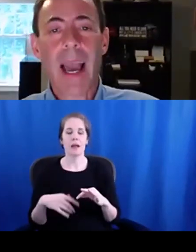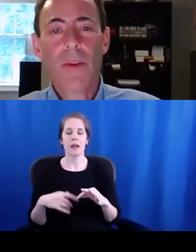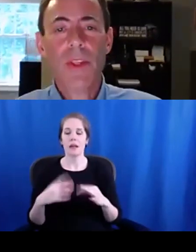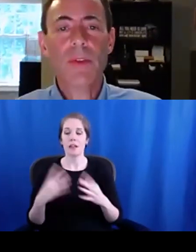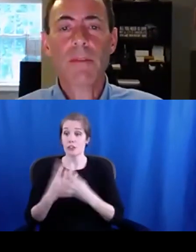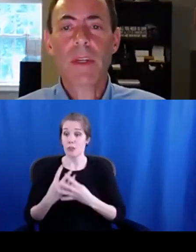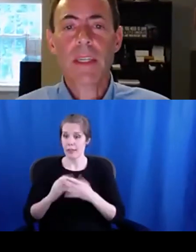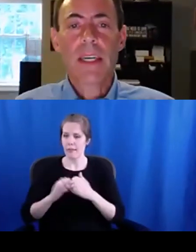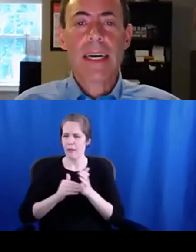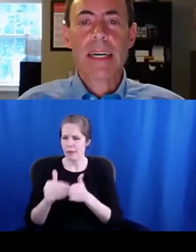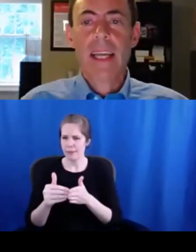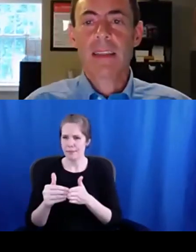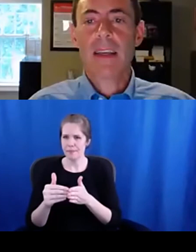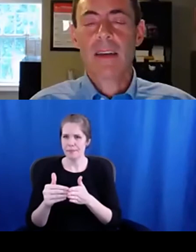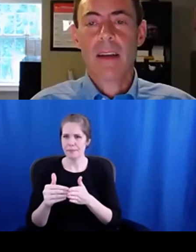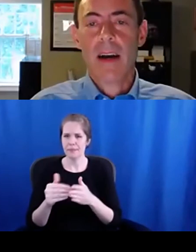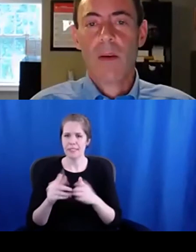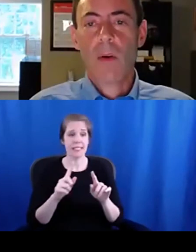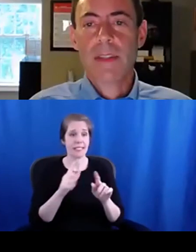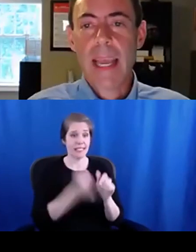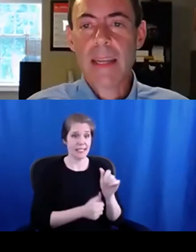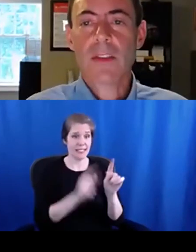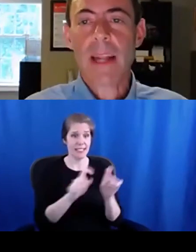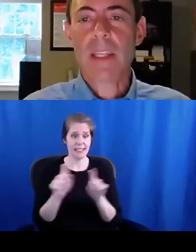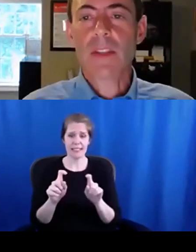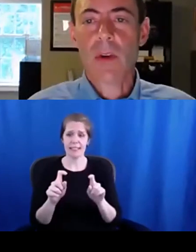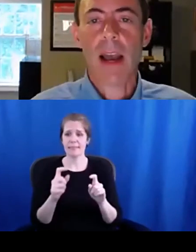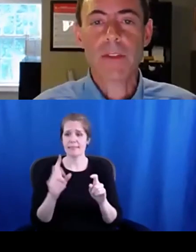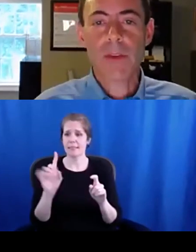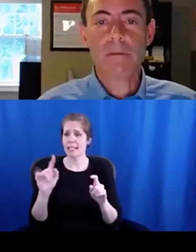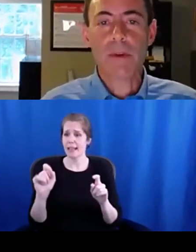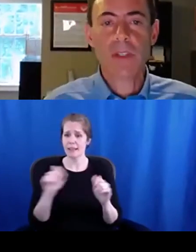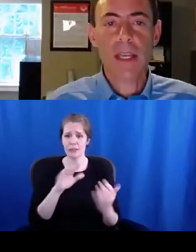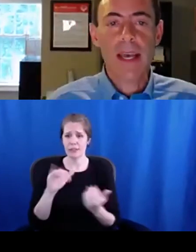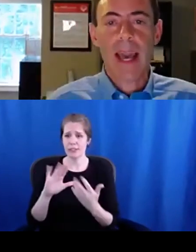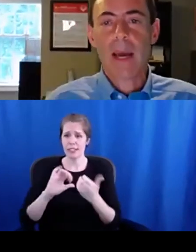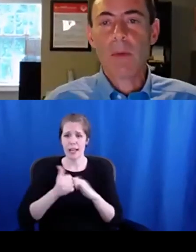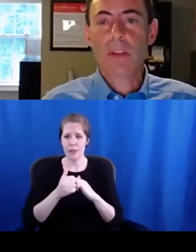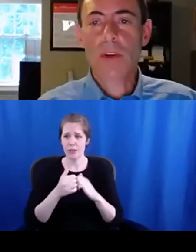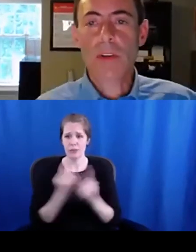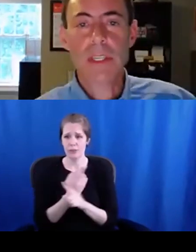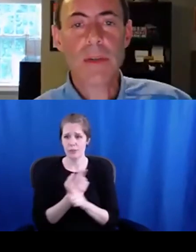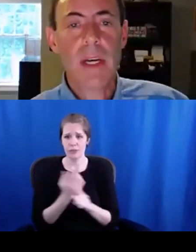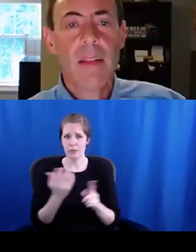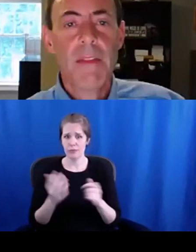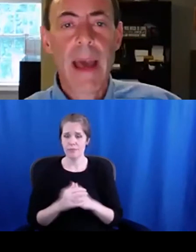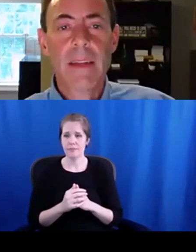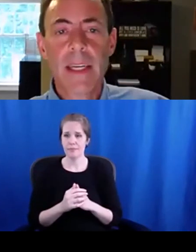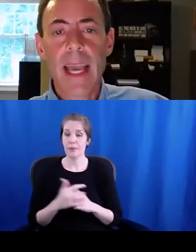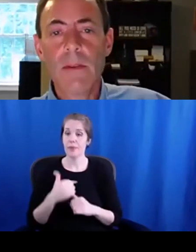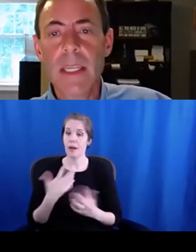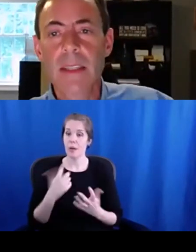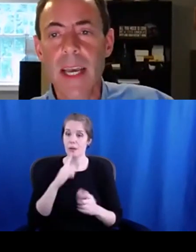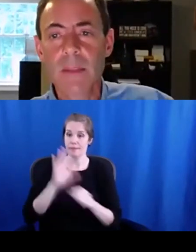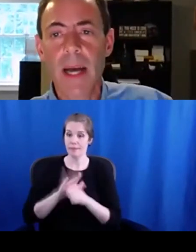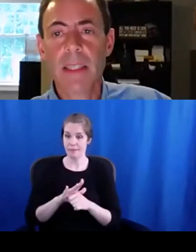how to use different testing or data strategies to drive screening frequency. And I will assert to you that the